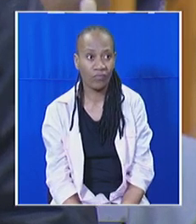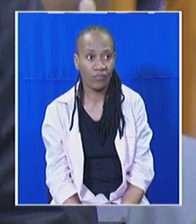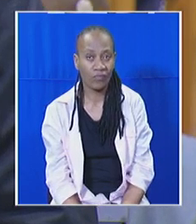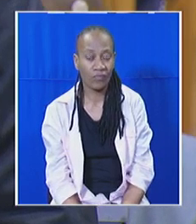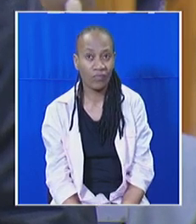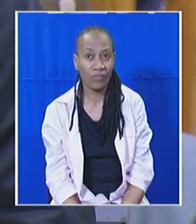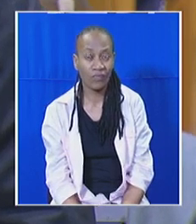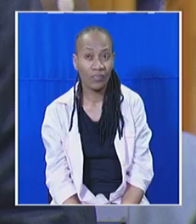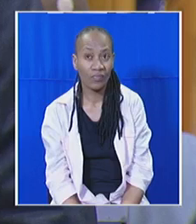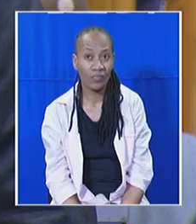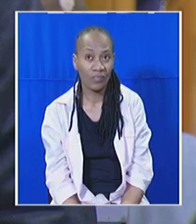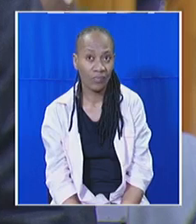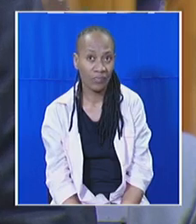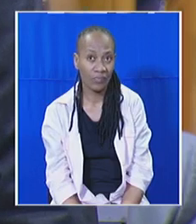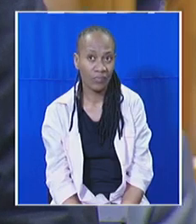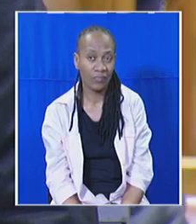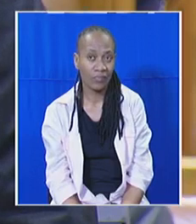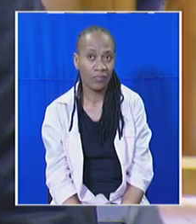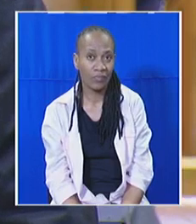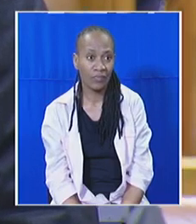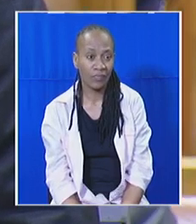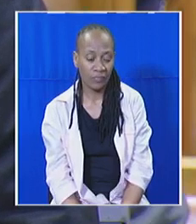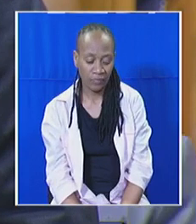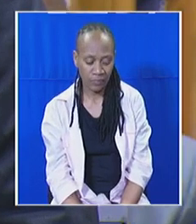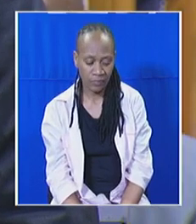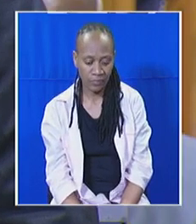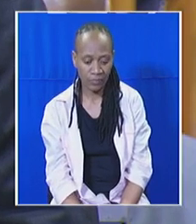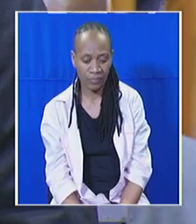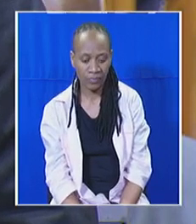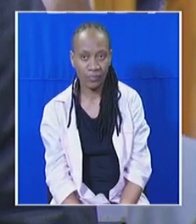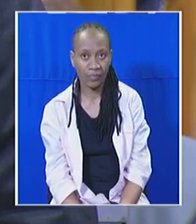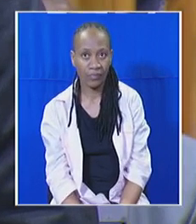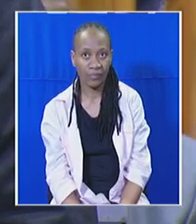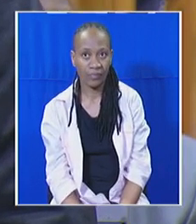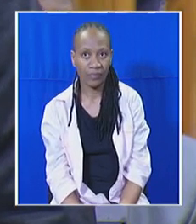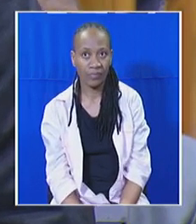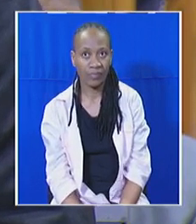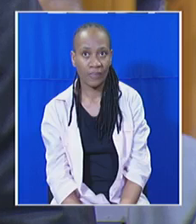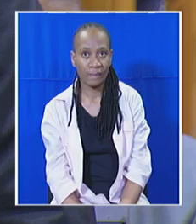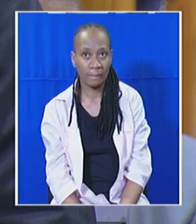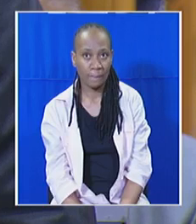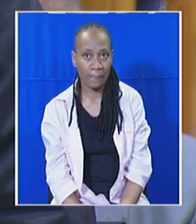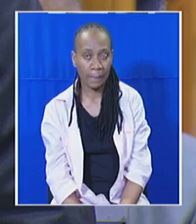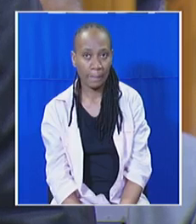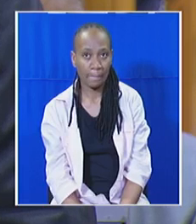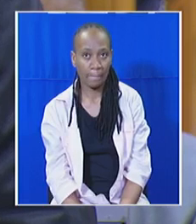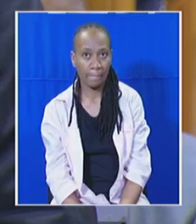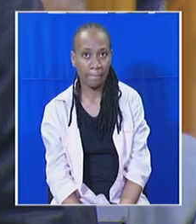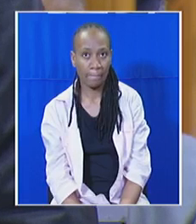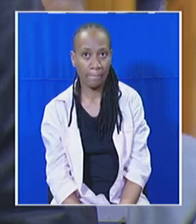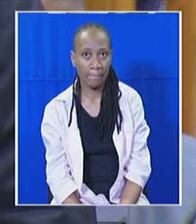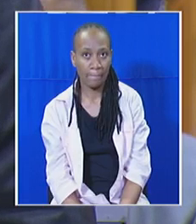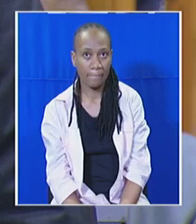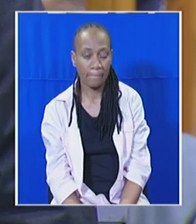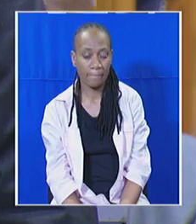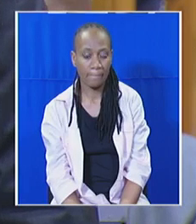nonke izikhali. Ungabukhona ogodla isikhali omunye sibeke phansi. So qhubeka ke futhi sixoxisane nabo